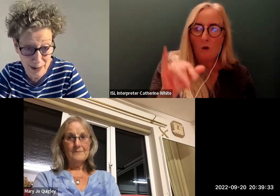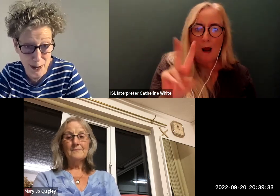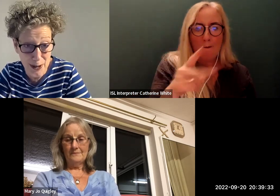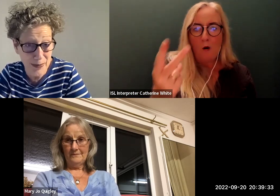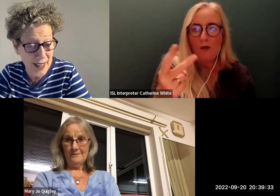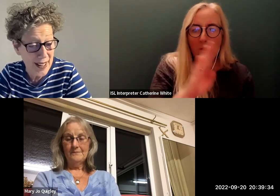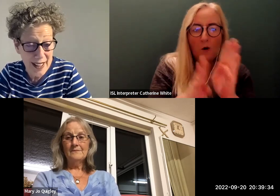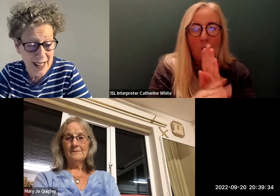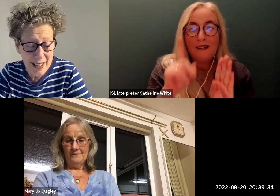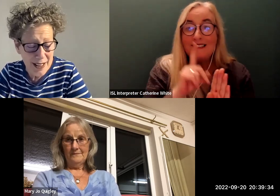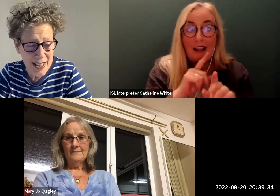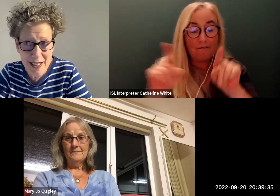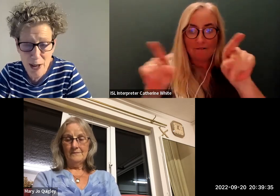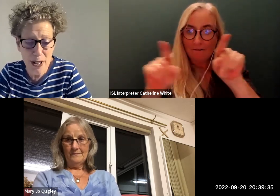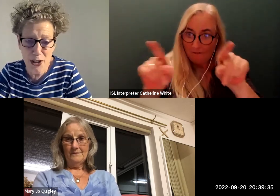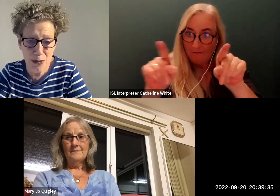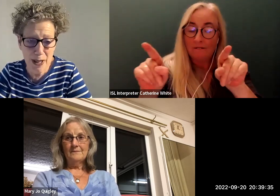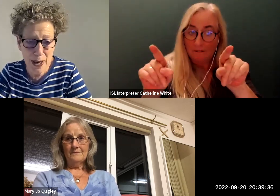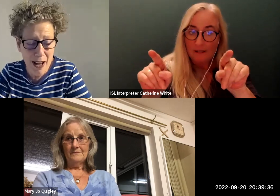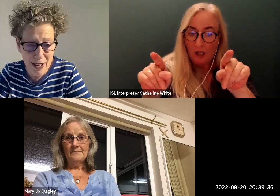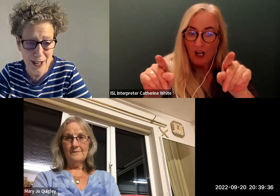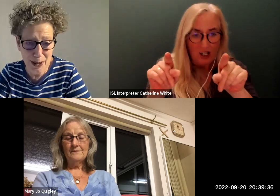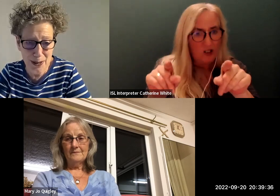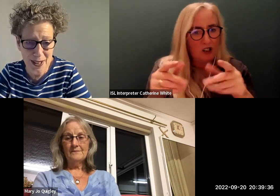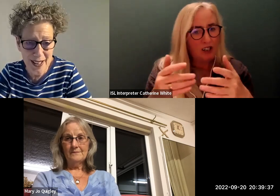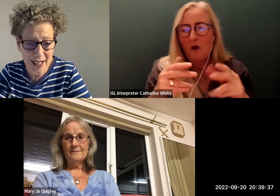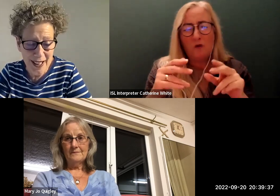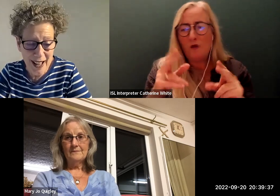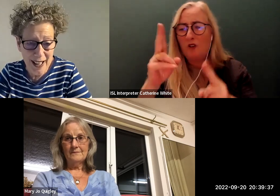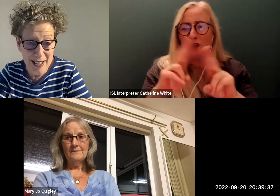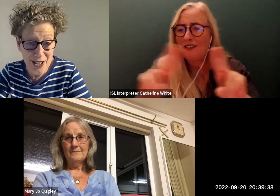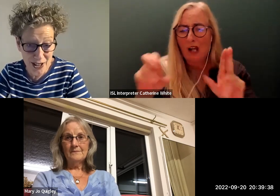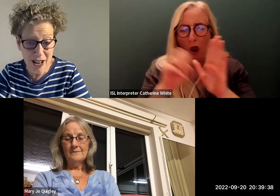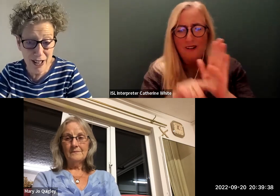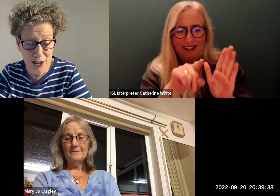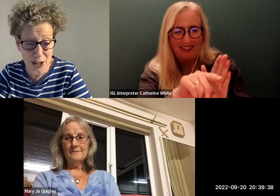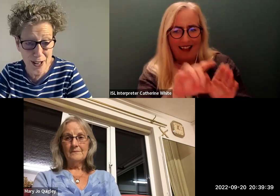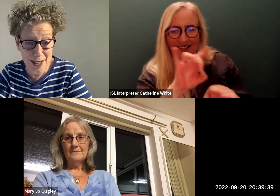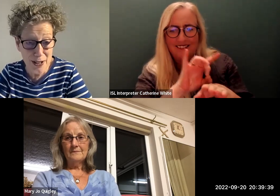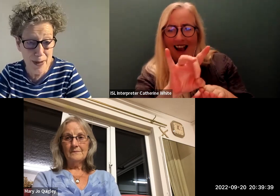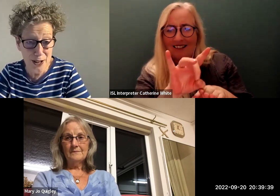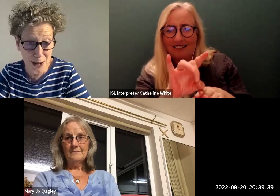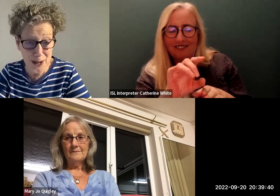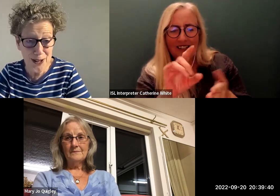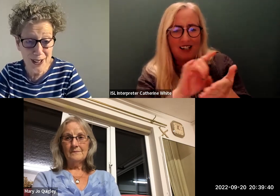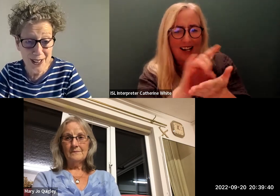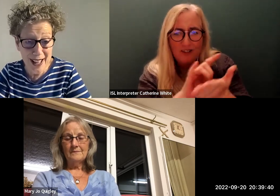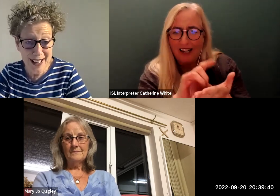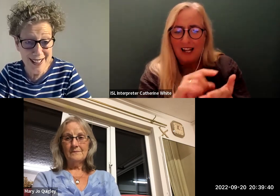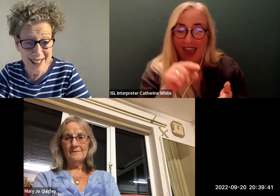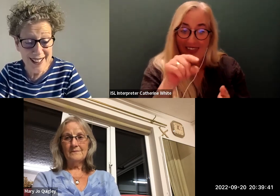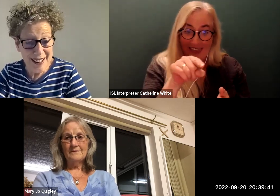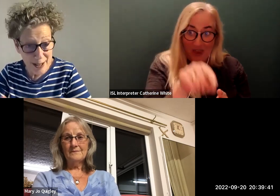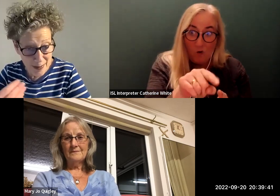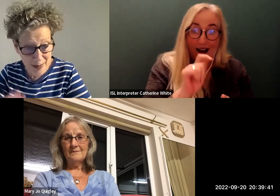side for them. There's so much that we can't Hmm. lose, and sharing your story is going to make sure